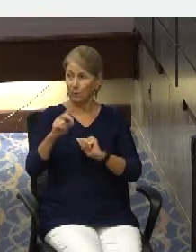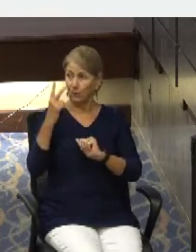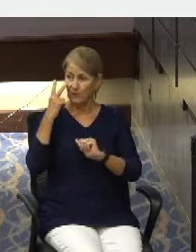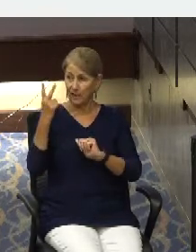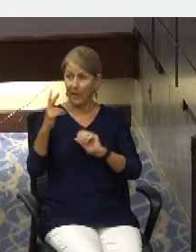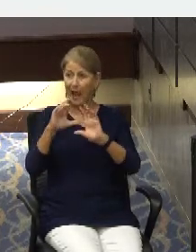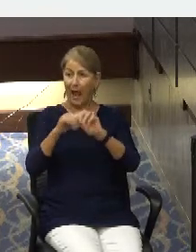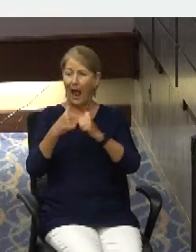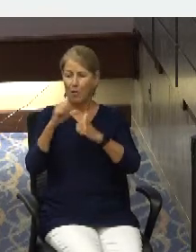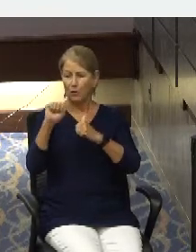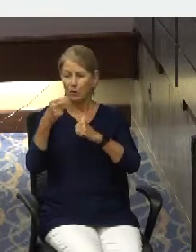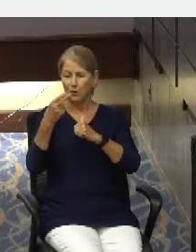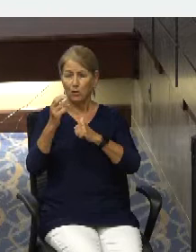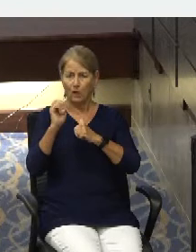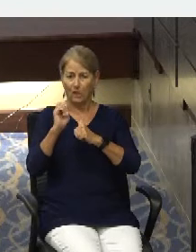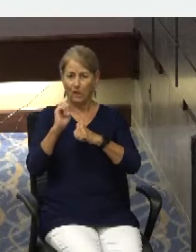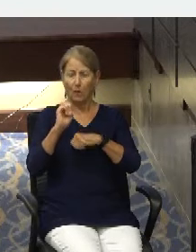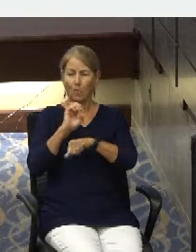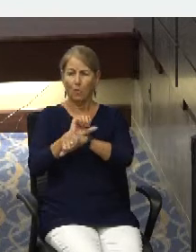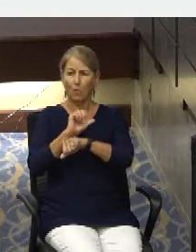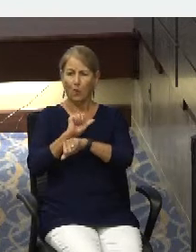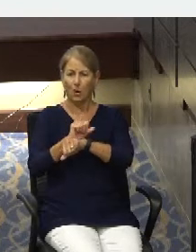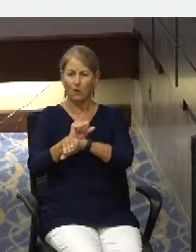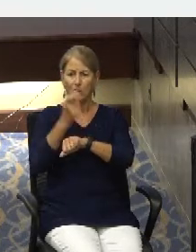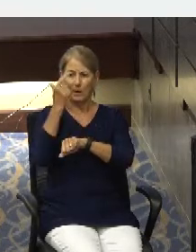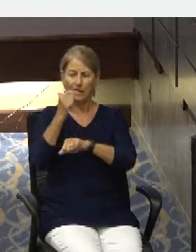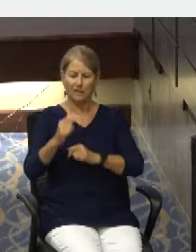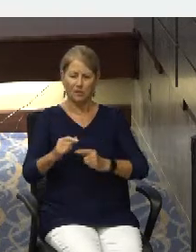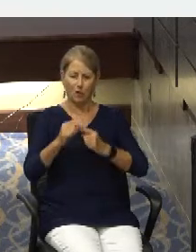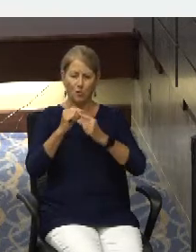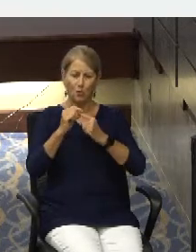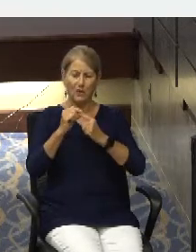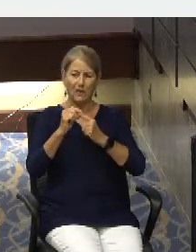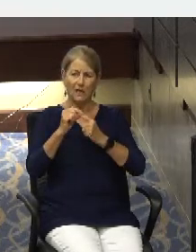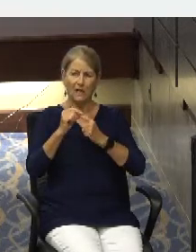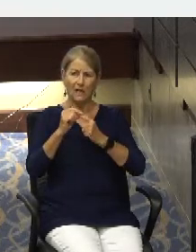how she works, since it is such a unique